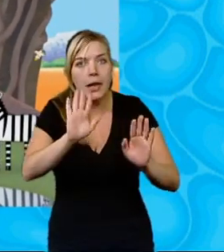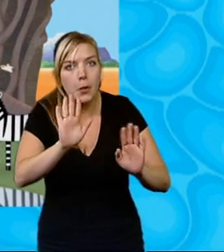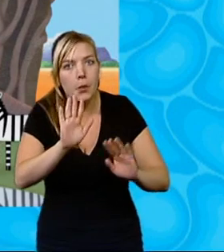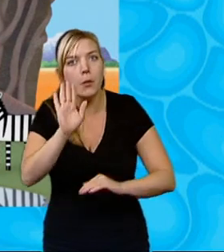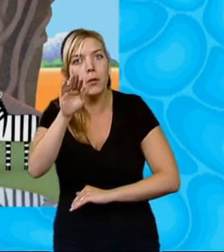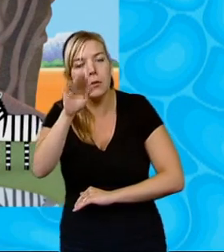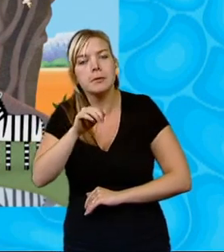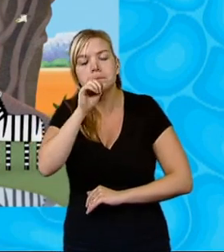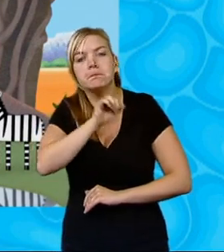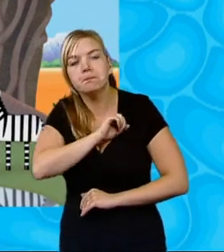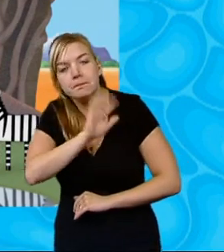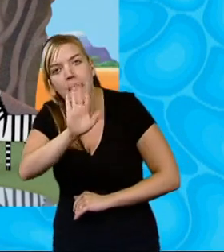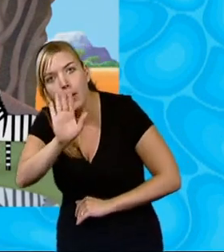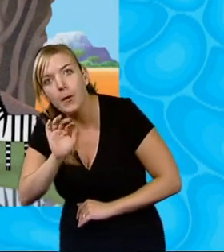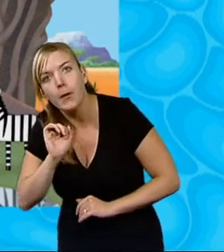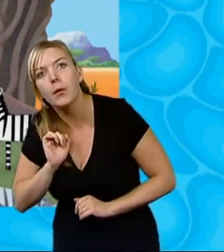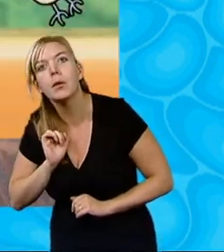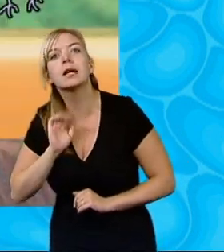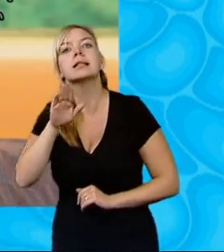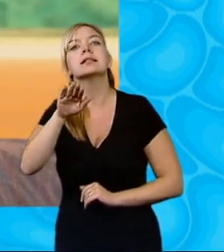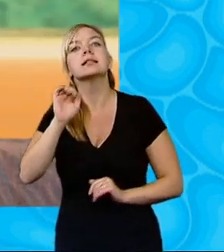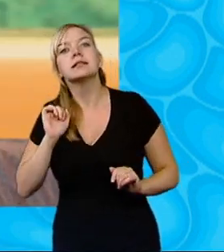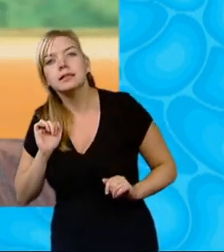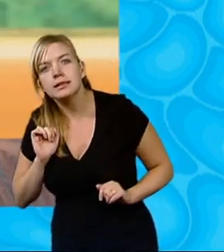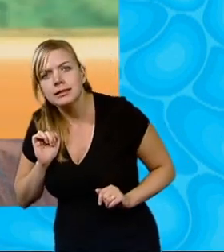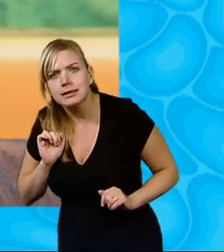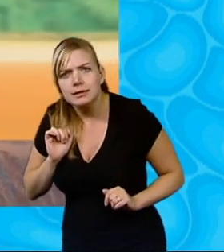Yoo-hoo! Excuse me. Over here.